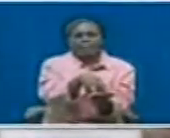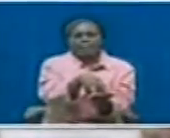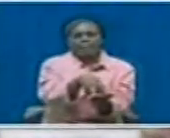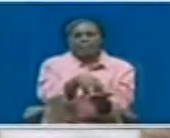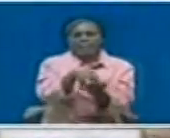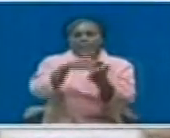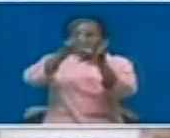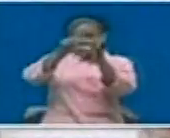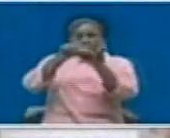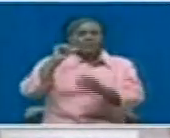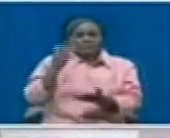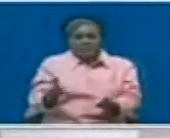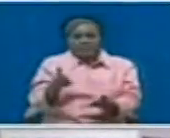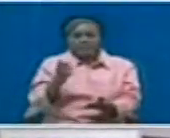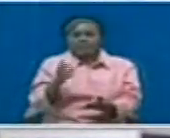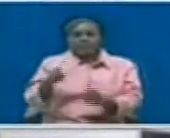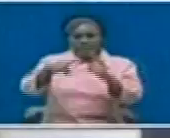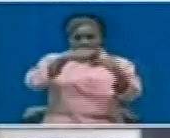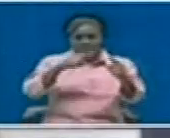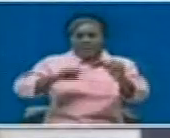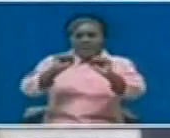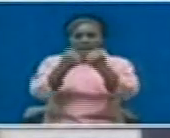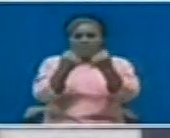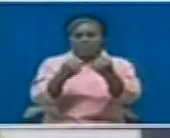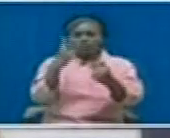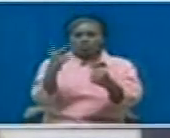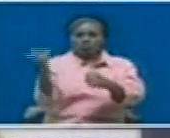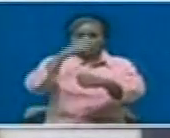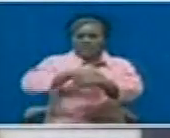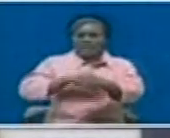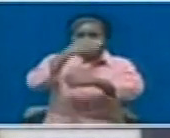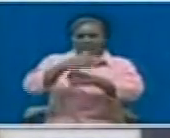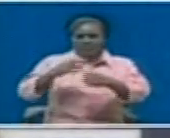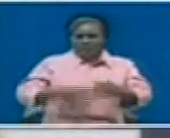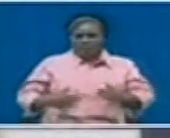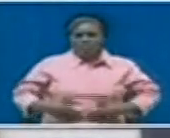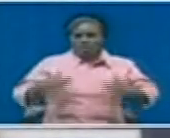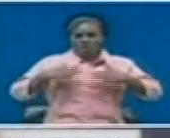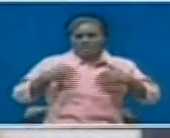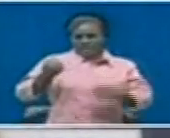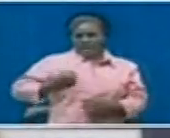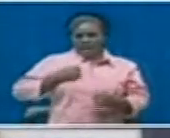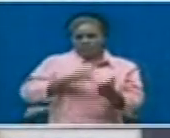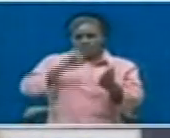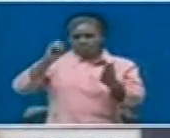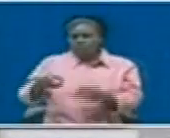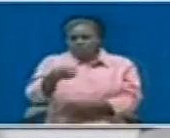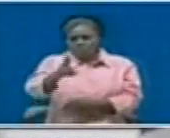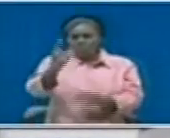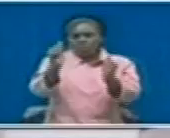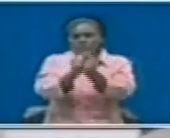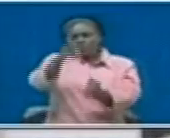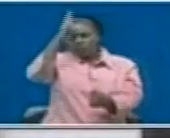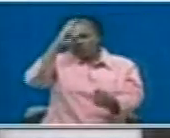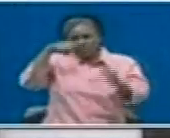The latest killing comes only 2 days after the exhumation of Kwekwe Mwandaza, a 14-year-old girl who was also shot by police in her